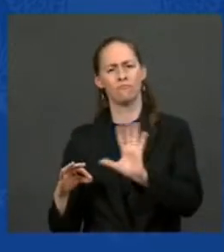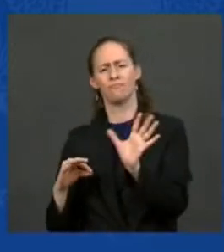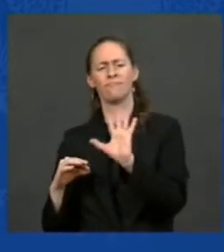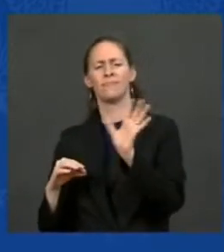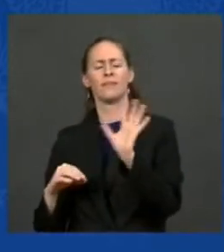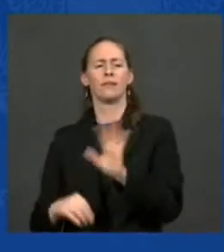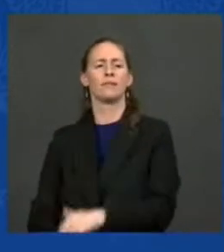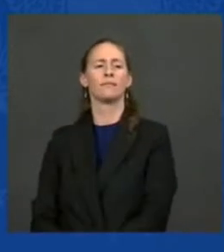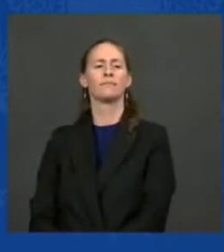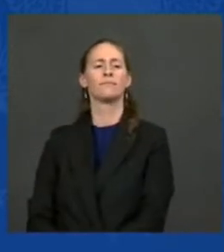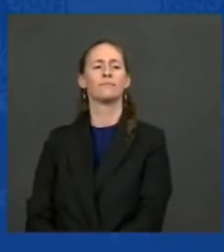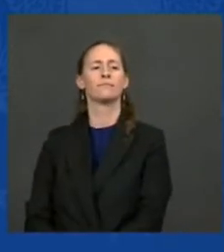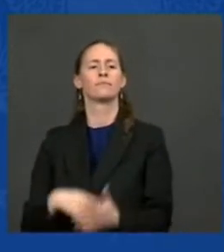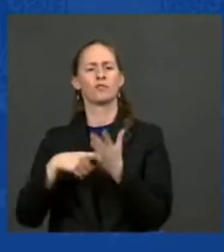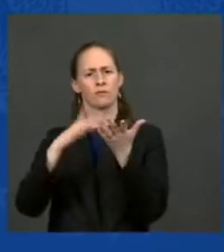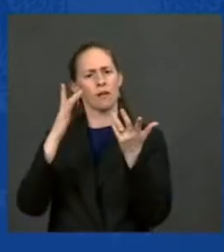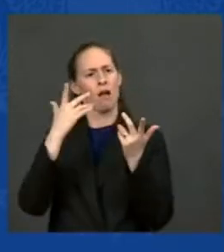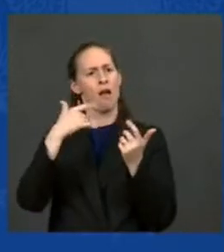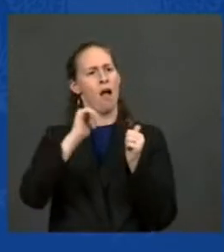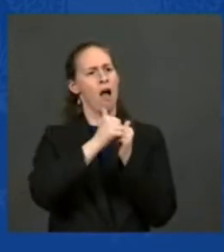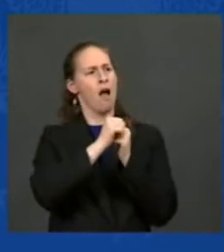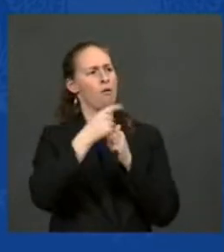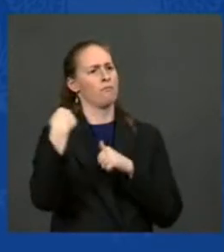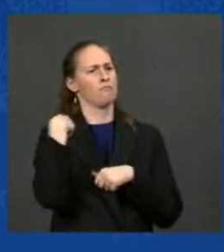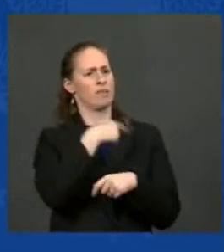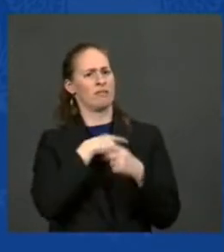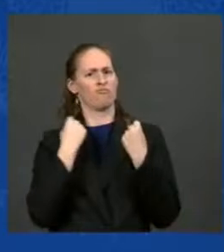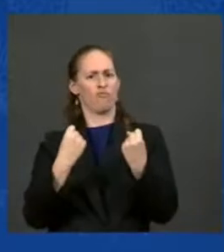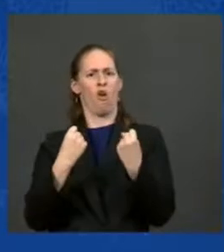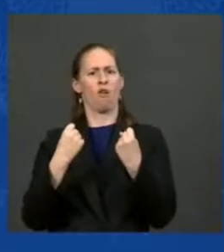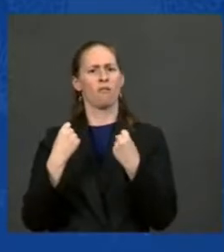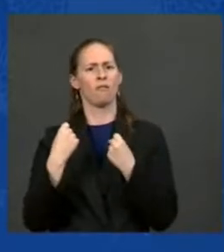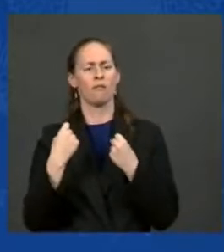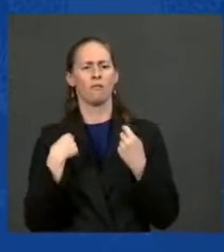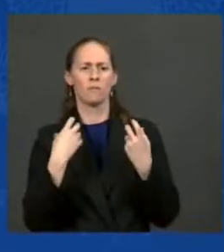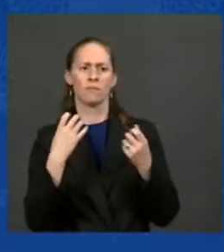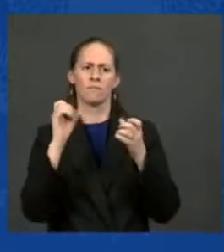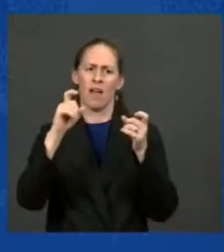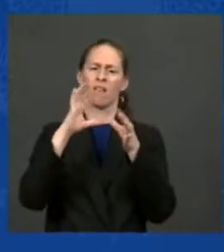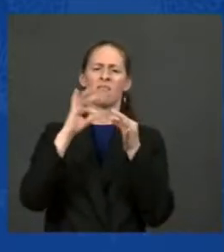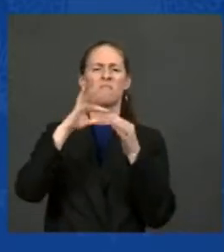speak honestly about the past and uphold the truth